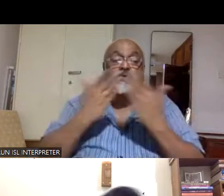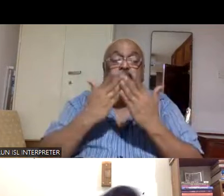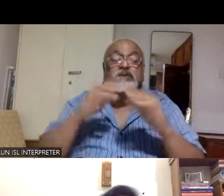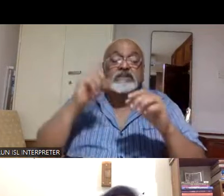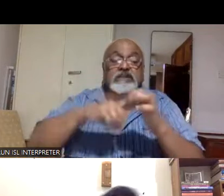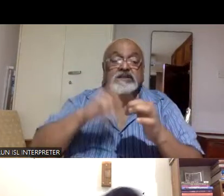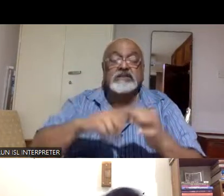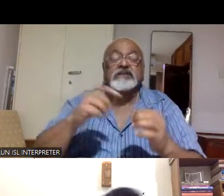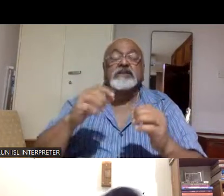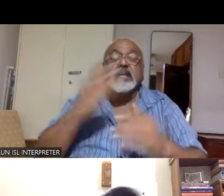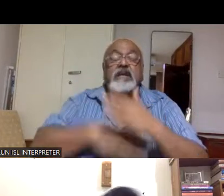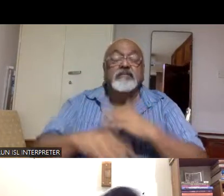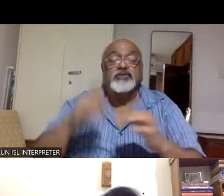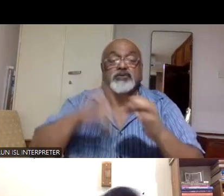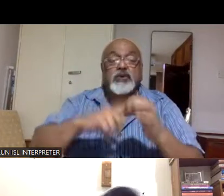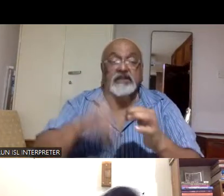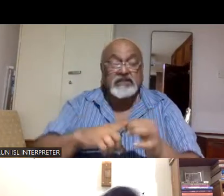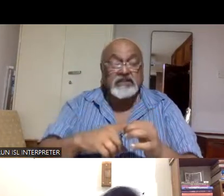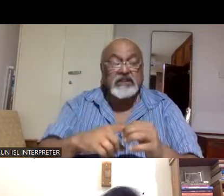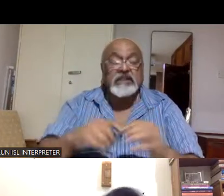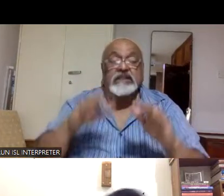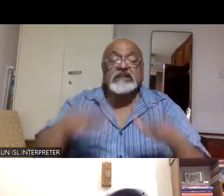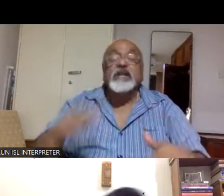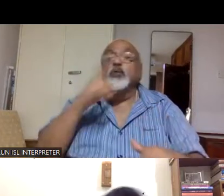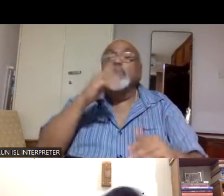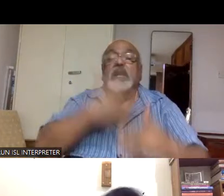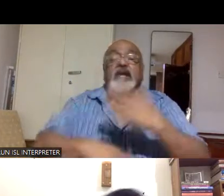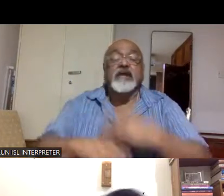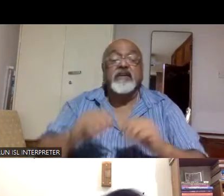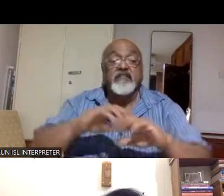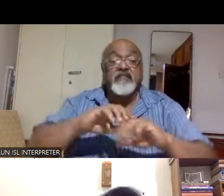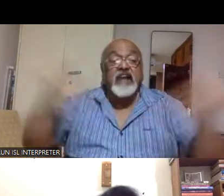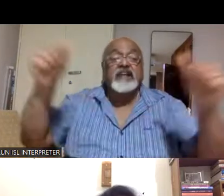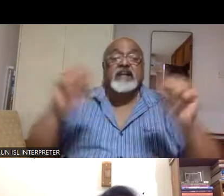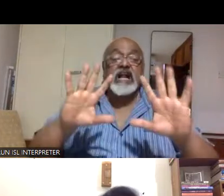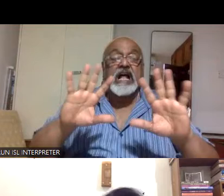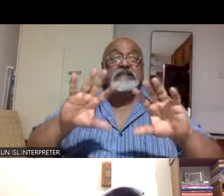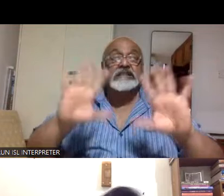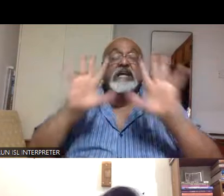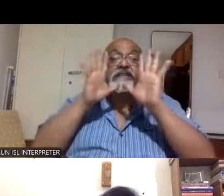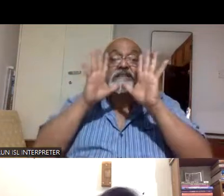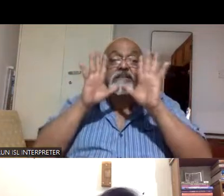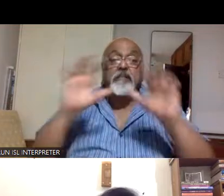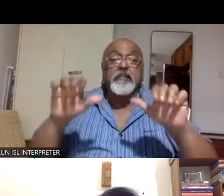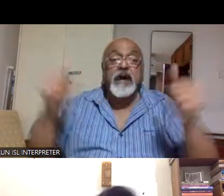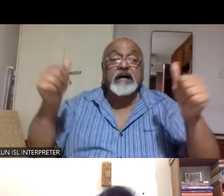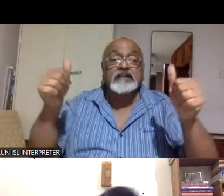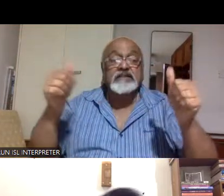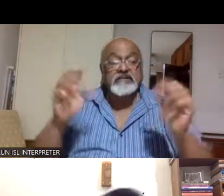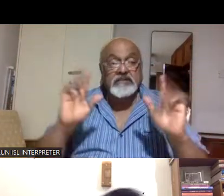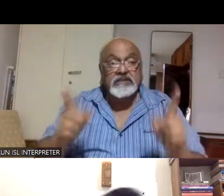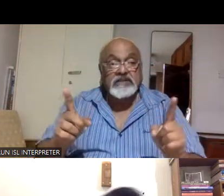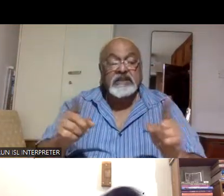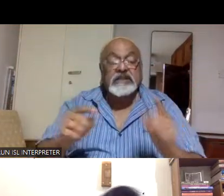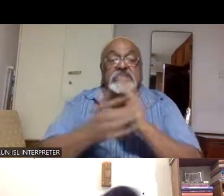school, more number of children with disabilities completing class 10th with some kind of a skill for